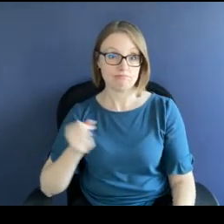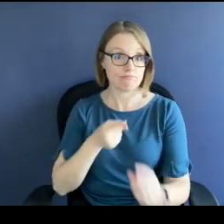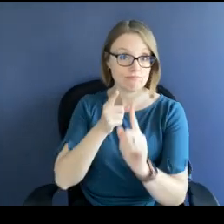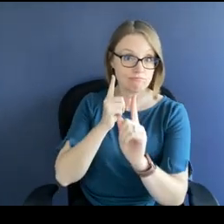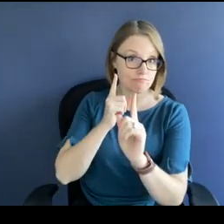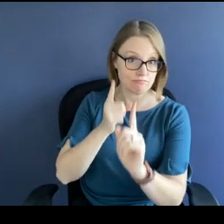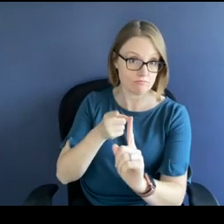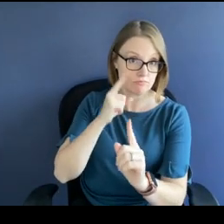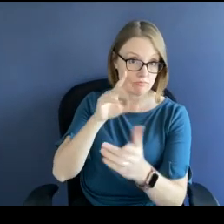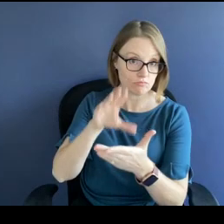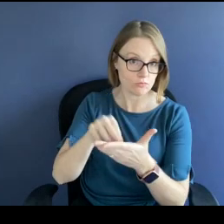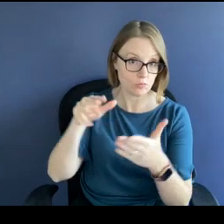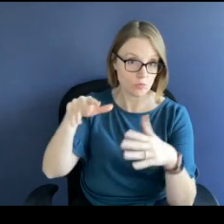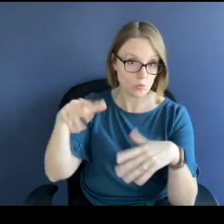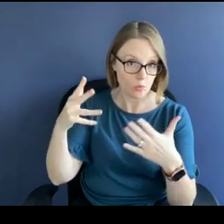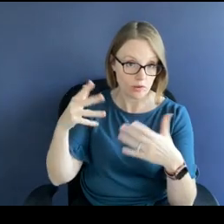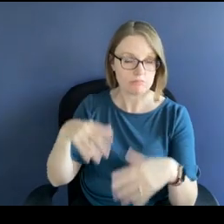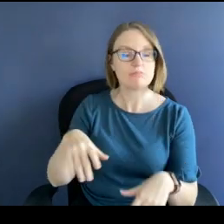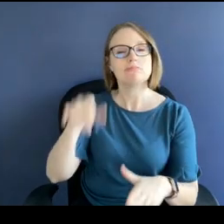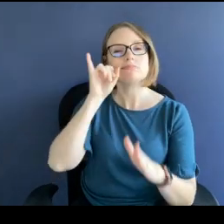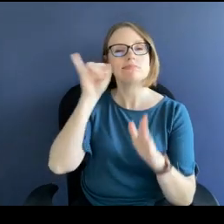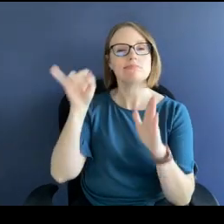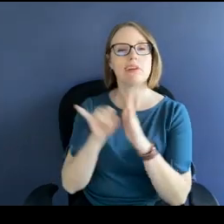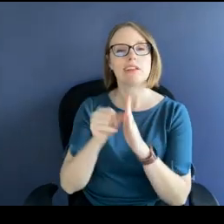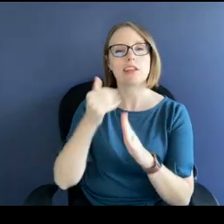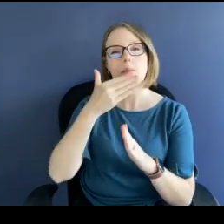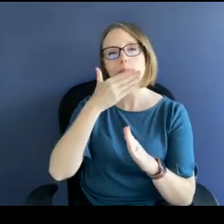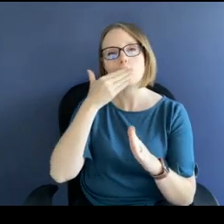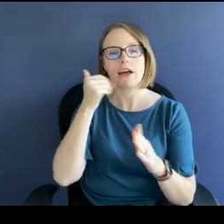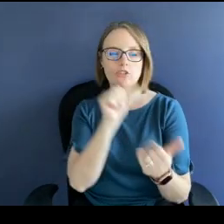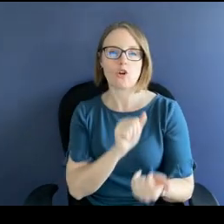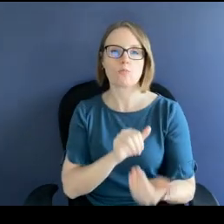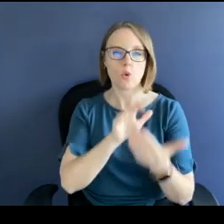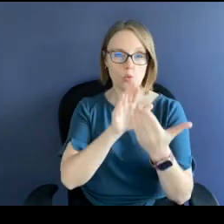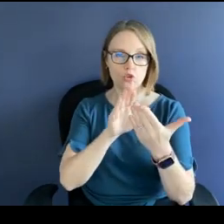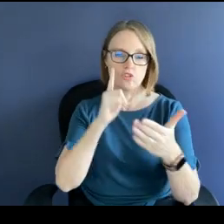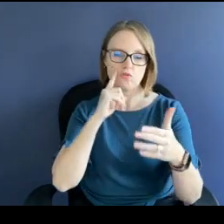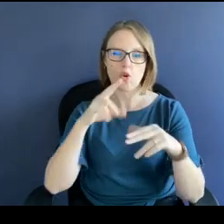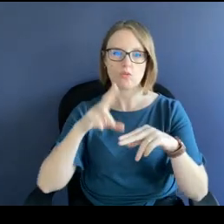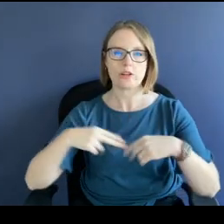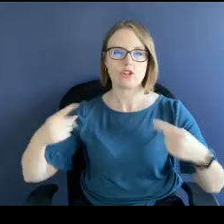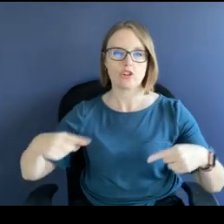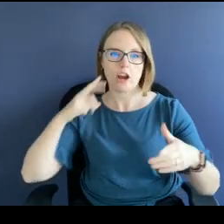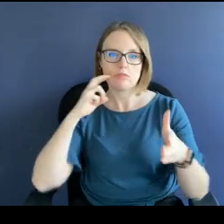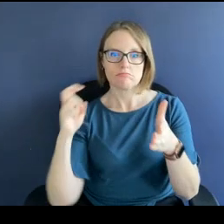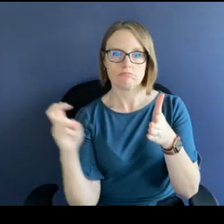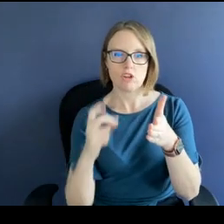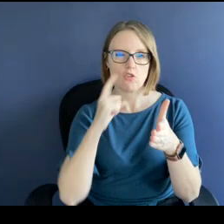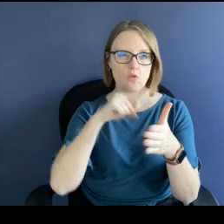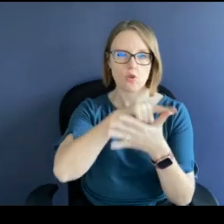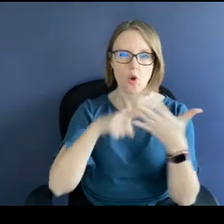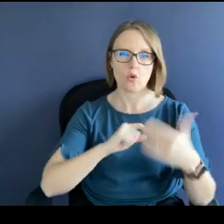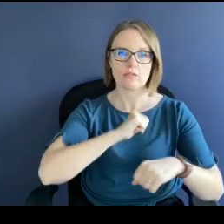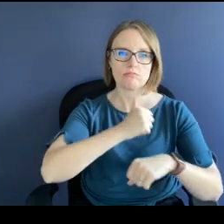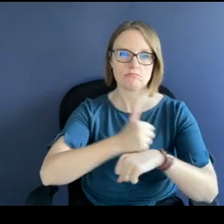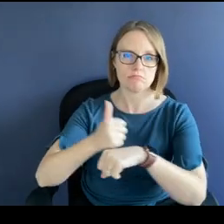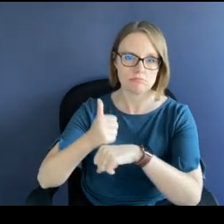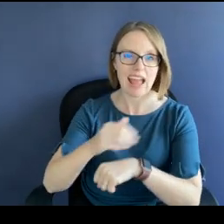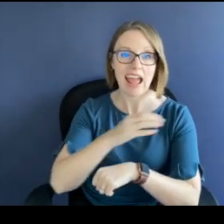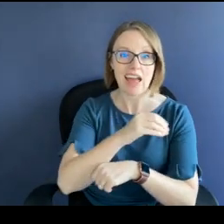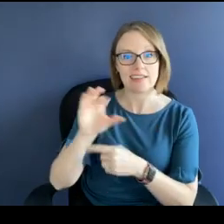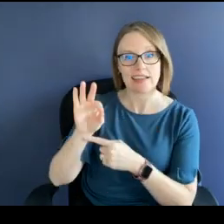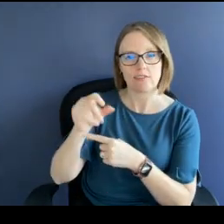ELO, identify the approaches and CFS required for appliances commonly found in